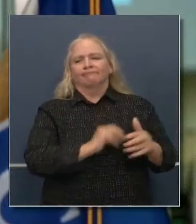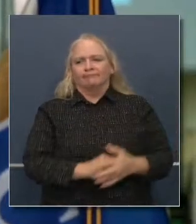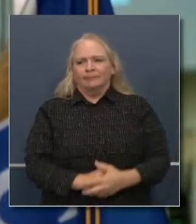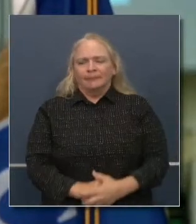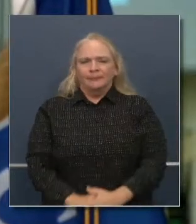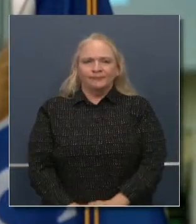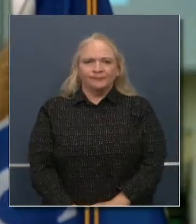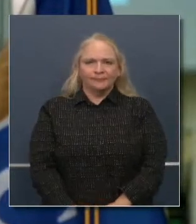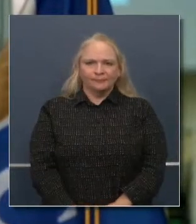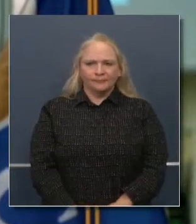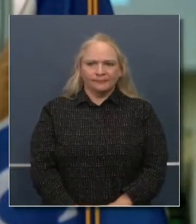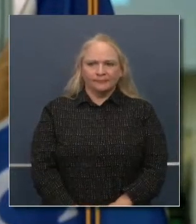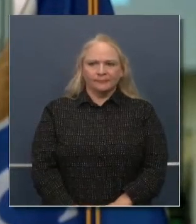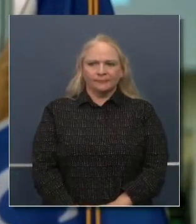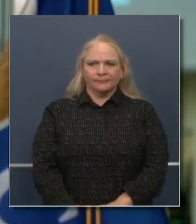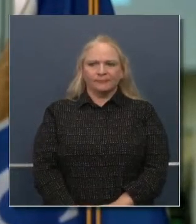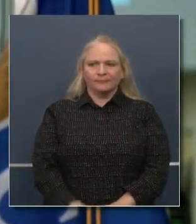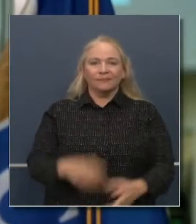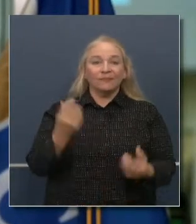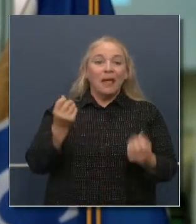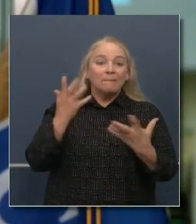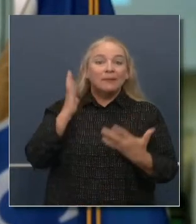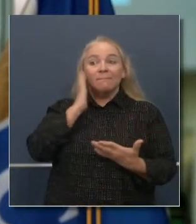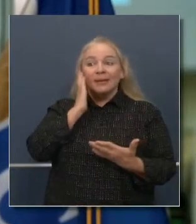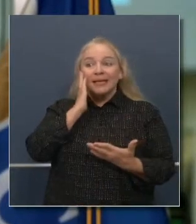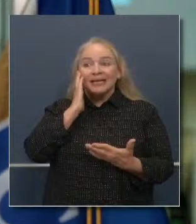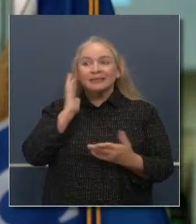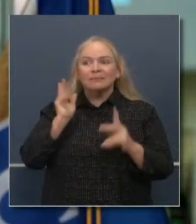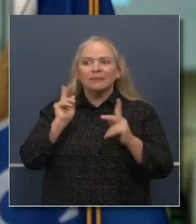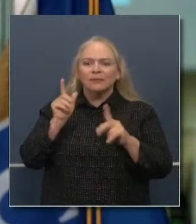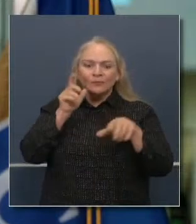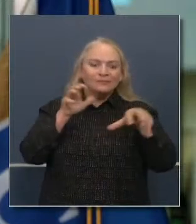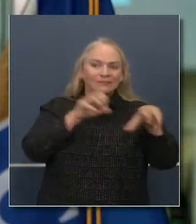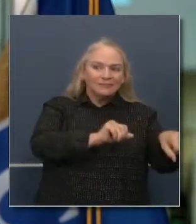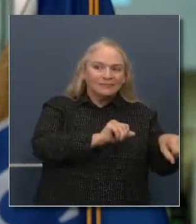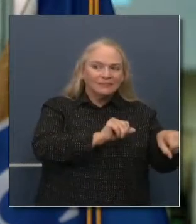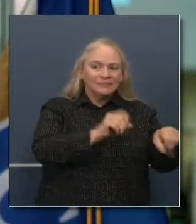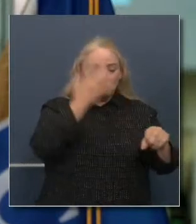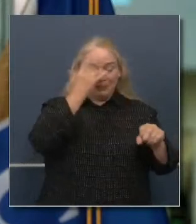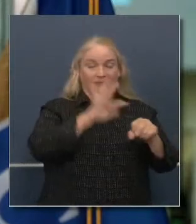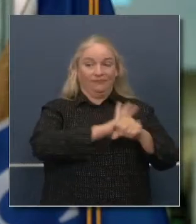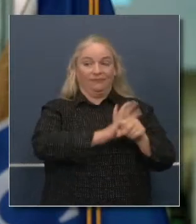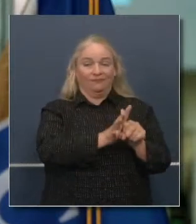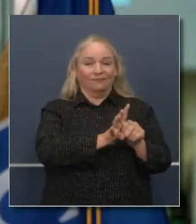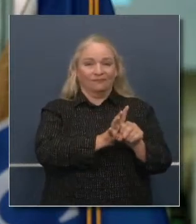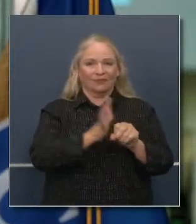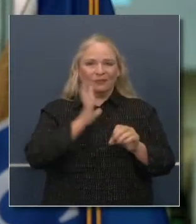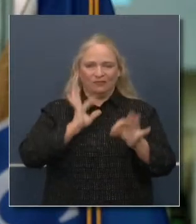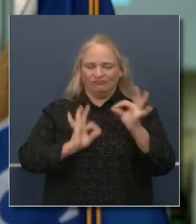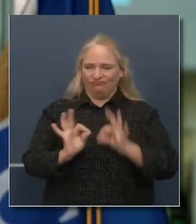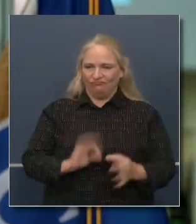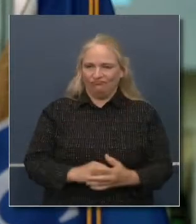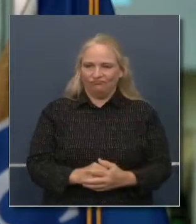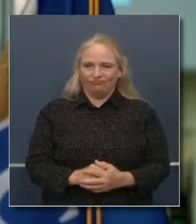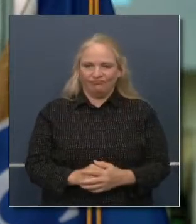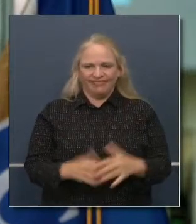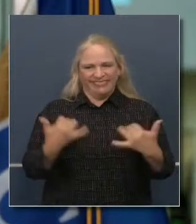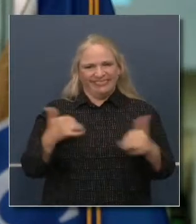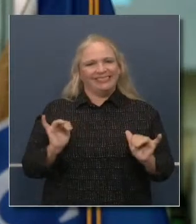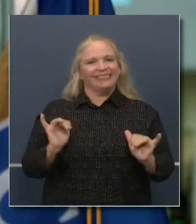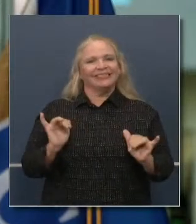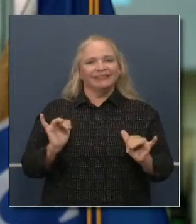represented by ICU patients throughout the state of California. And we continue to experience an increase in the rate